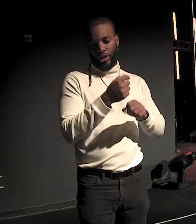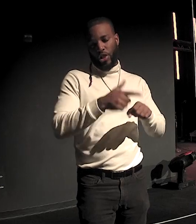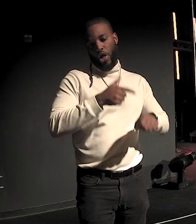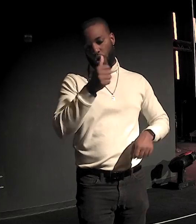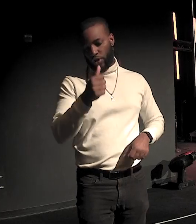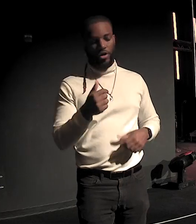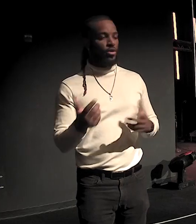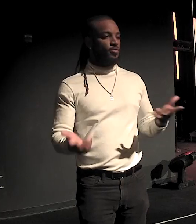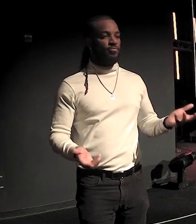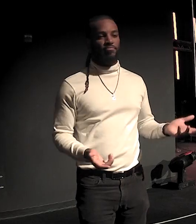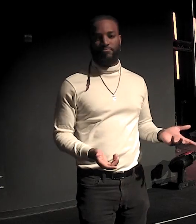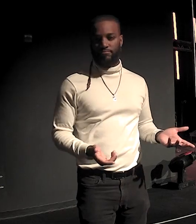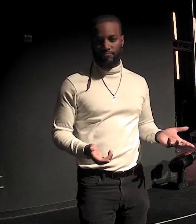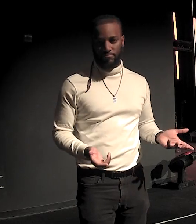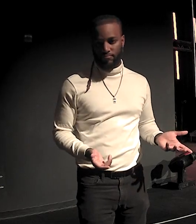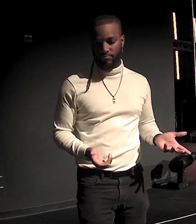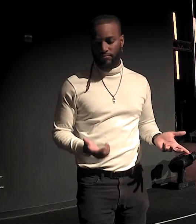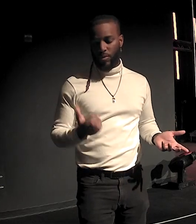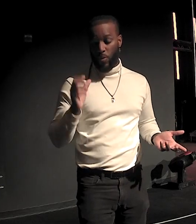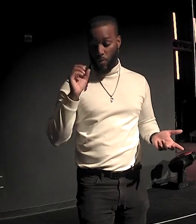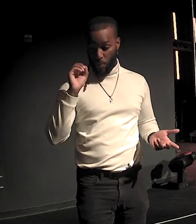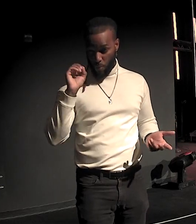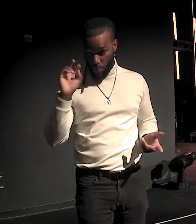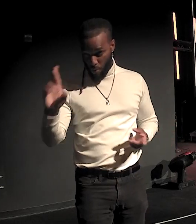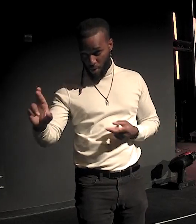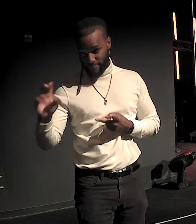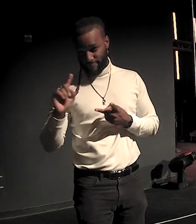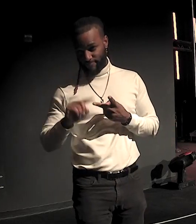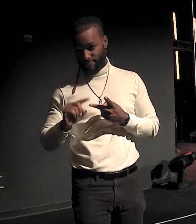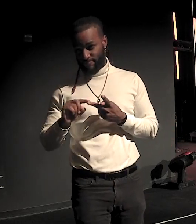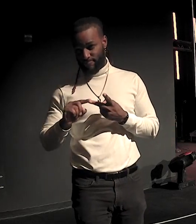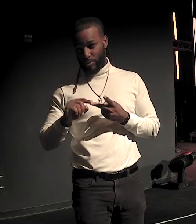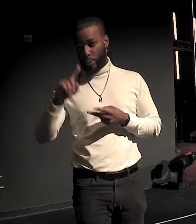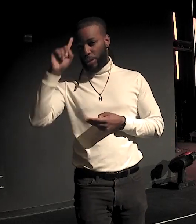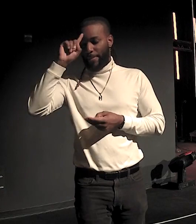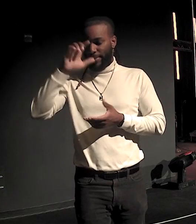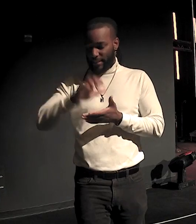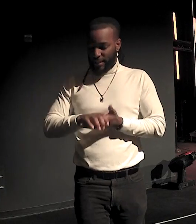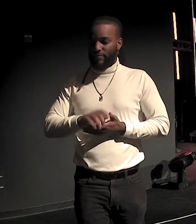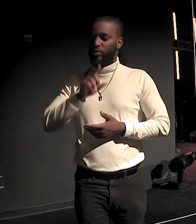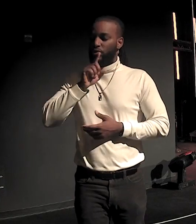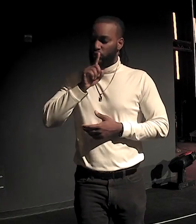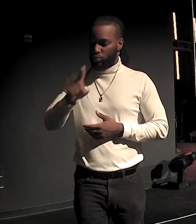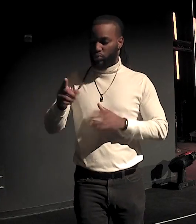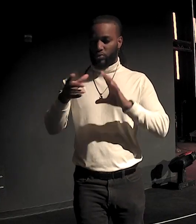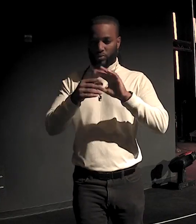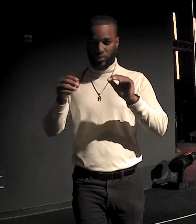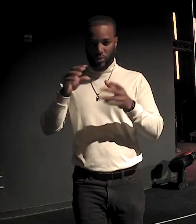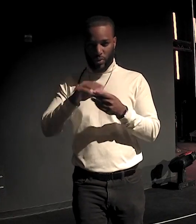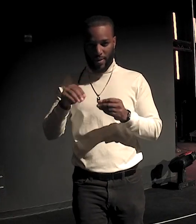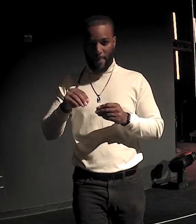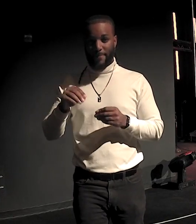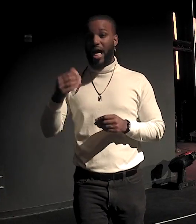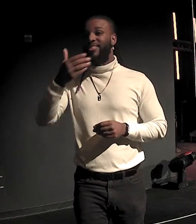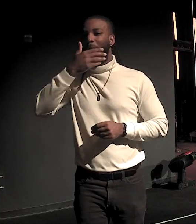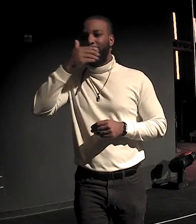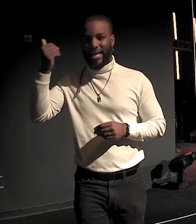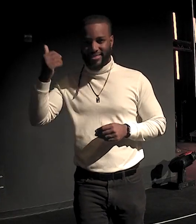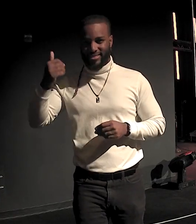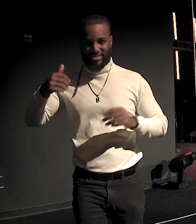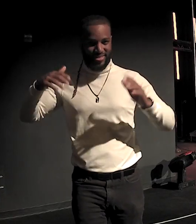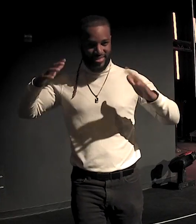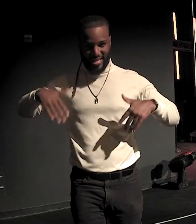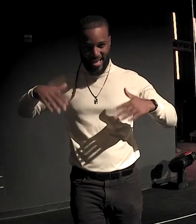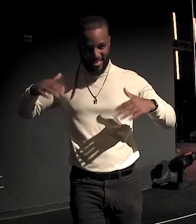your earthly experience. Or you can believe the true story that the best is yet